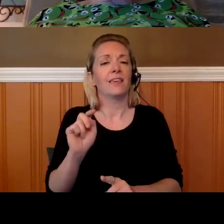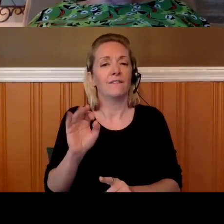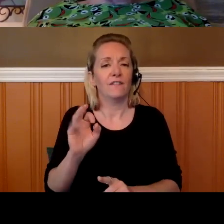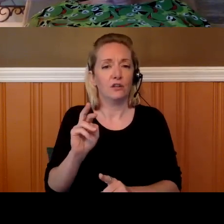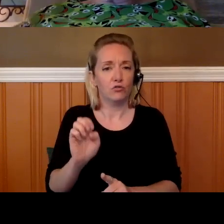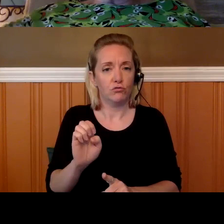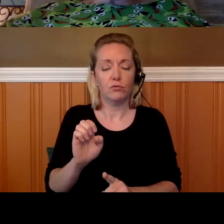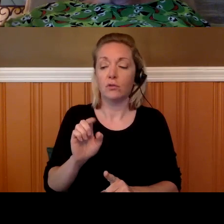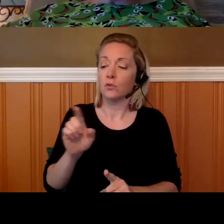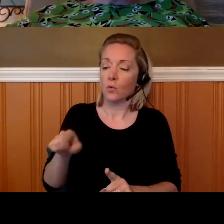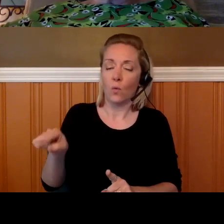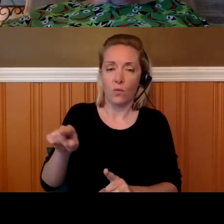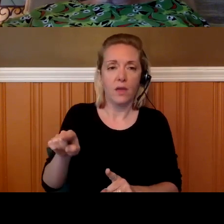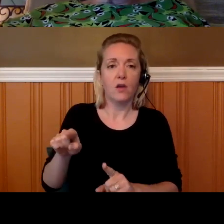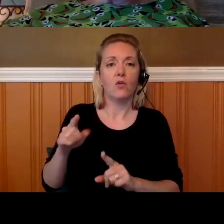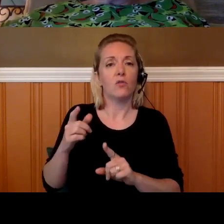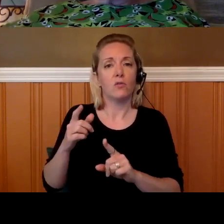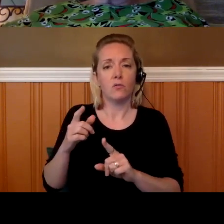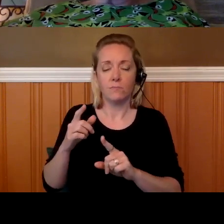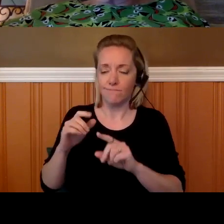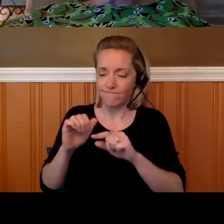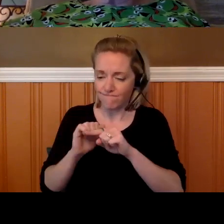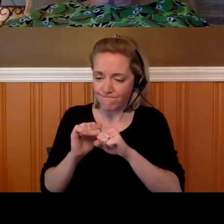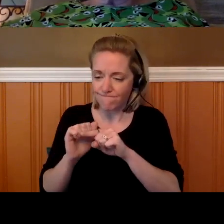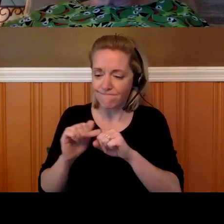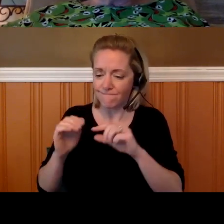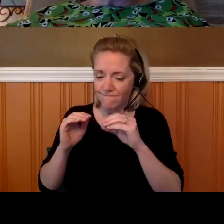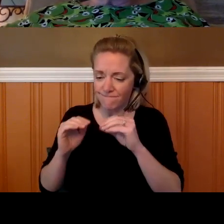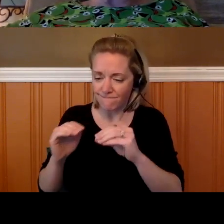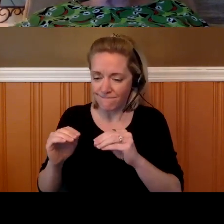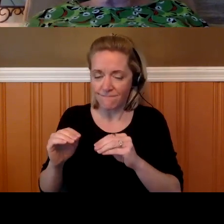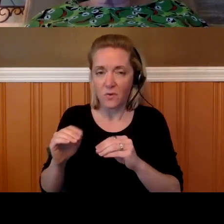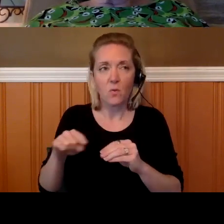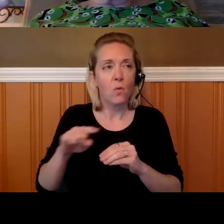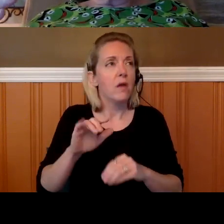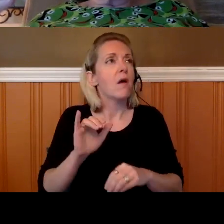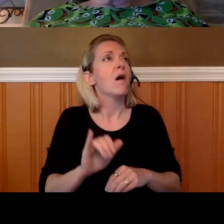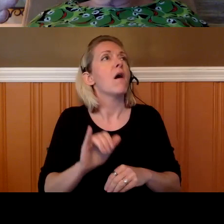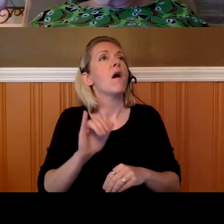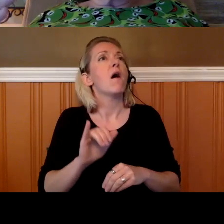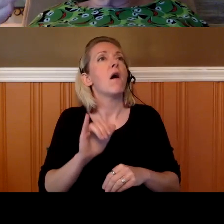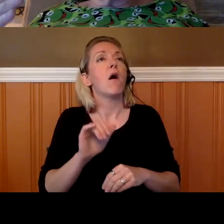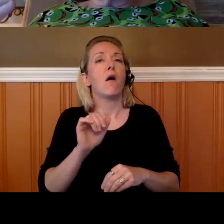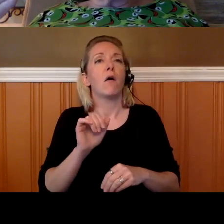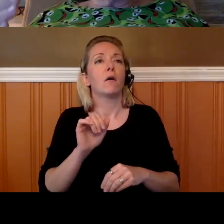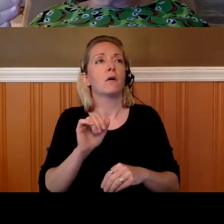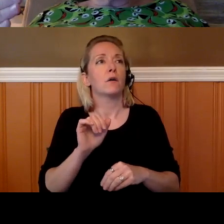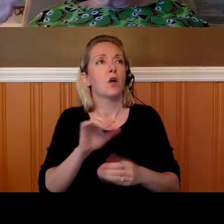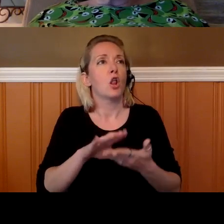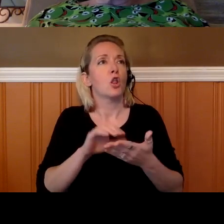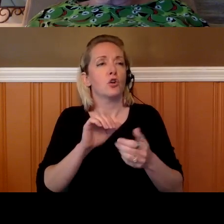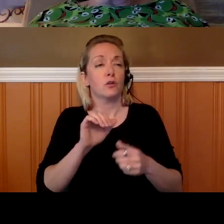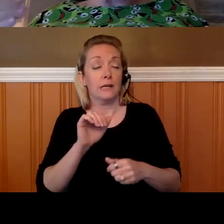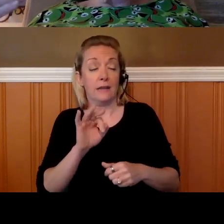they begin to be able to, they've got to know, when I look at something and I don't know what it is, how do